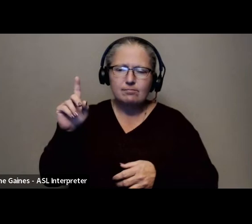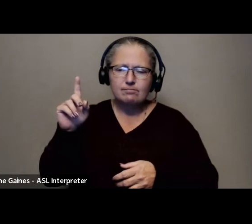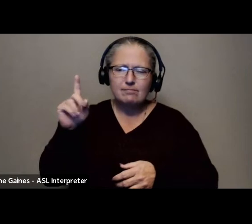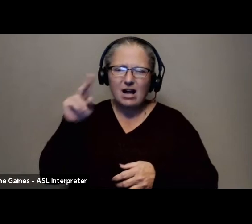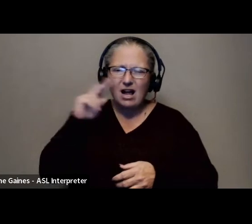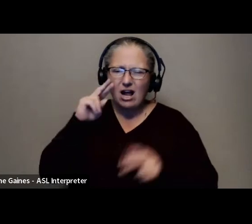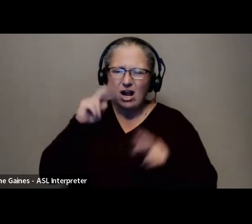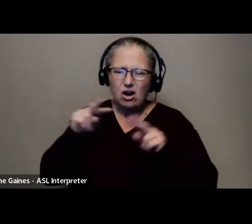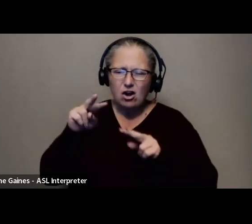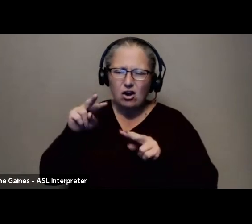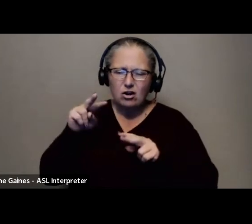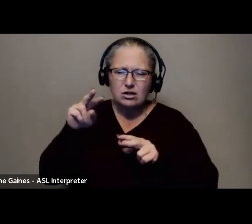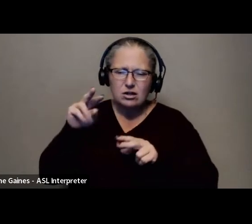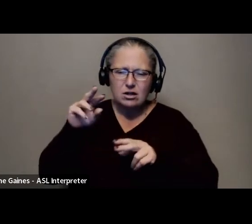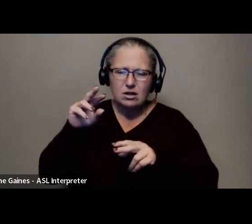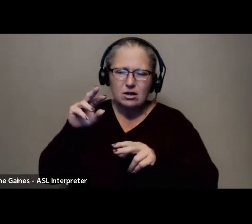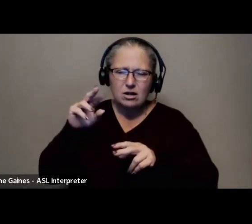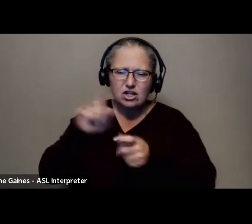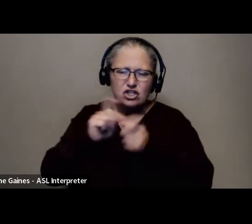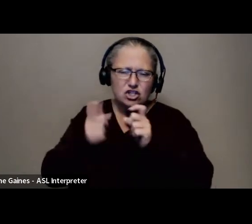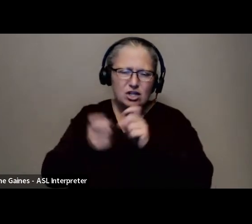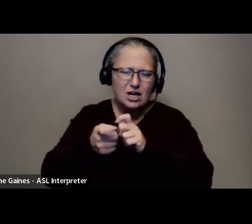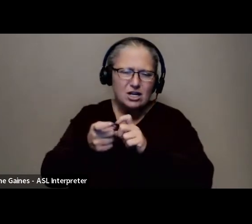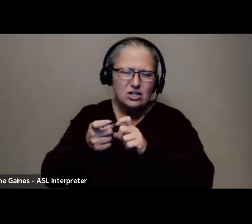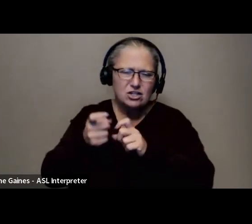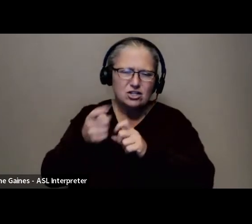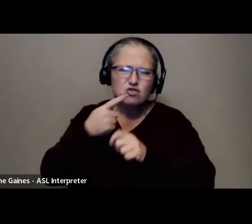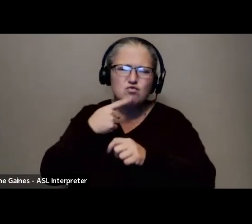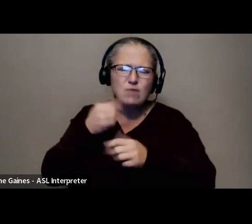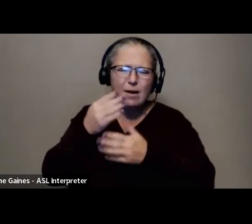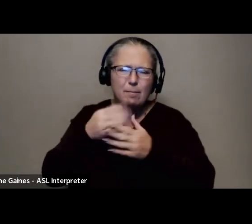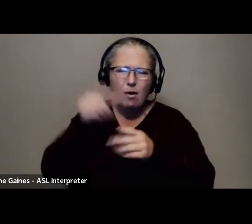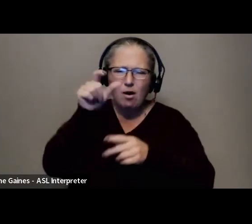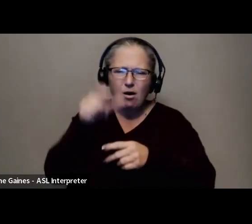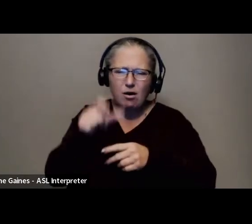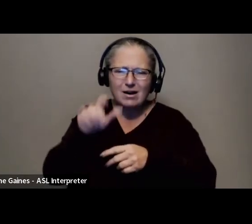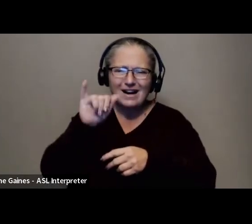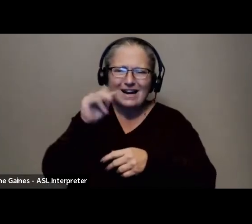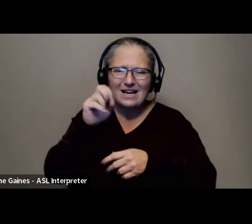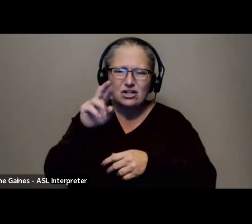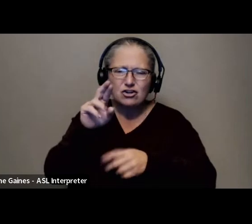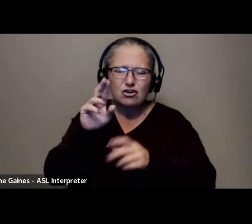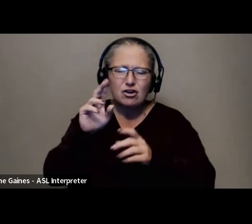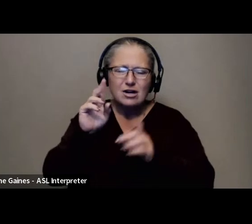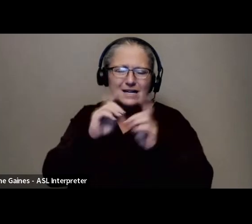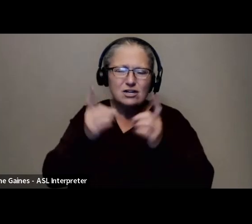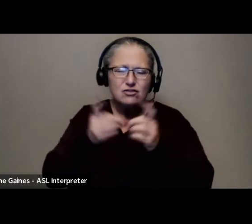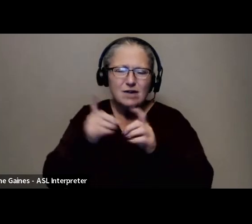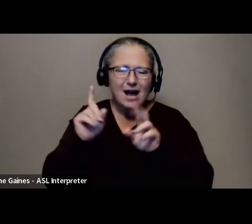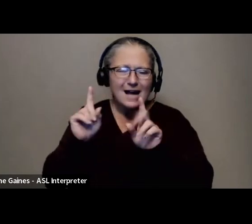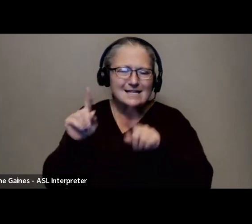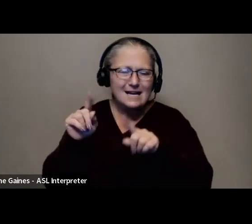I looked at changes. I looked at the changes in the red part. So like inter-district attendance BP